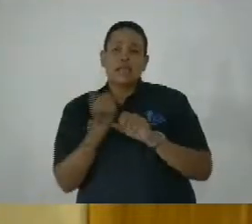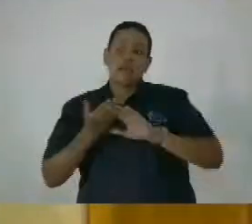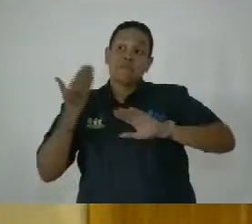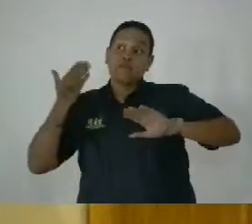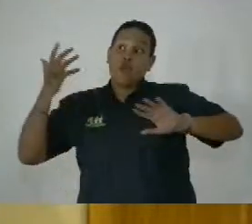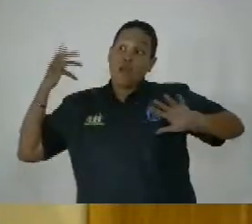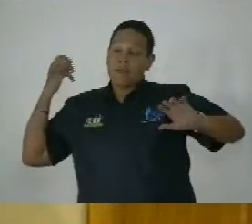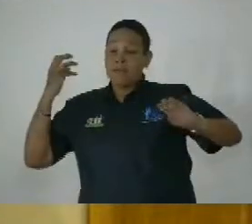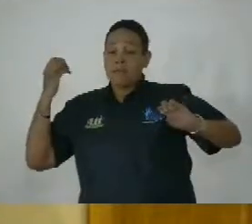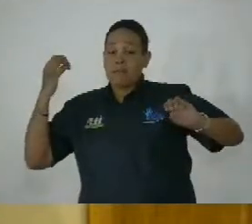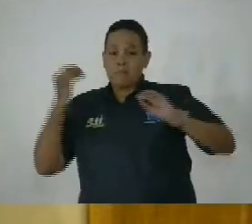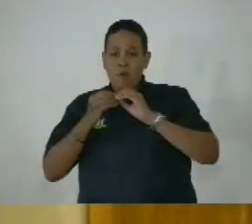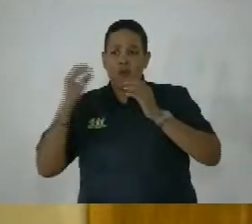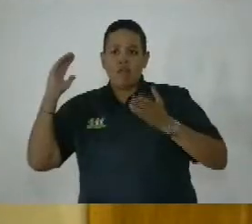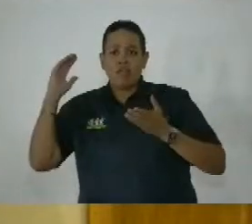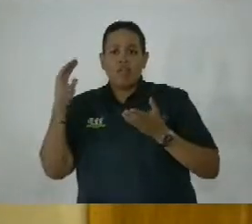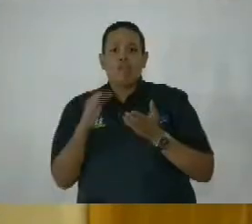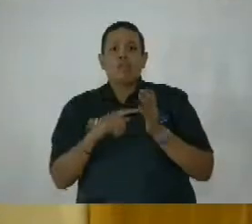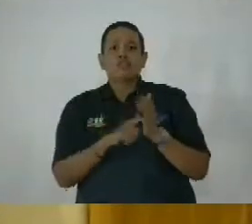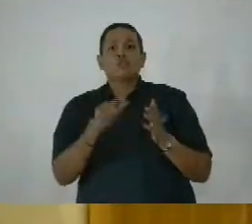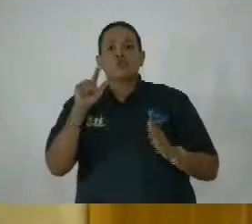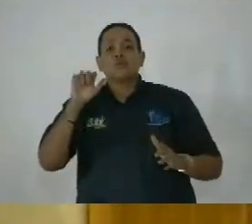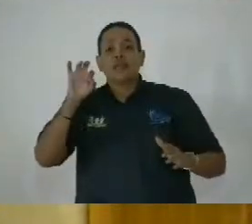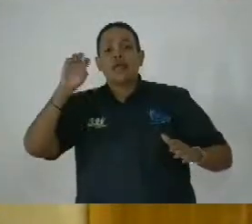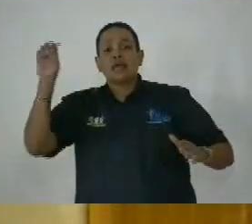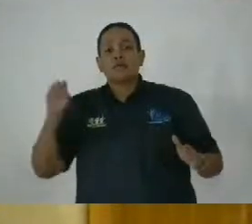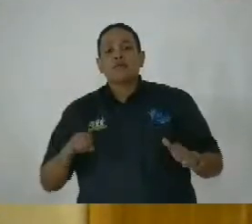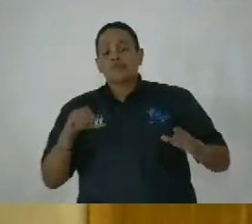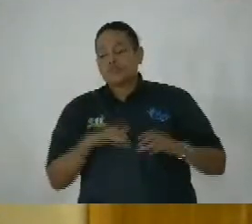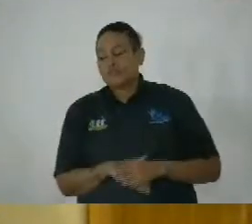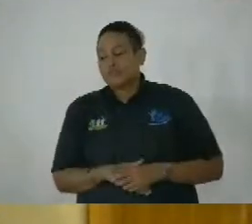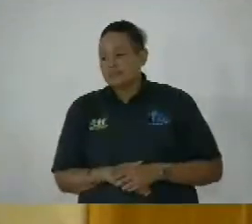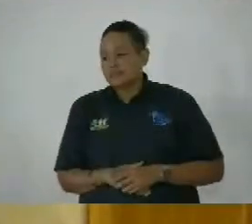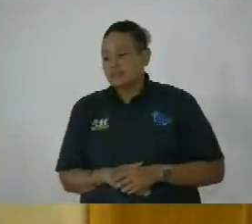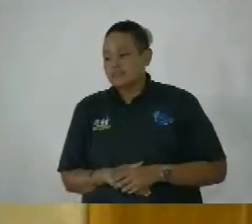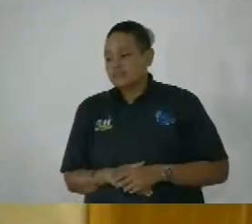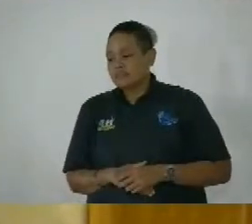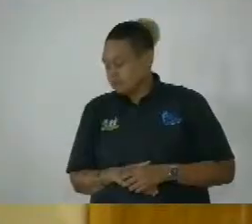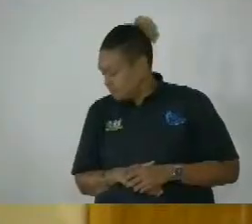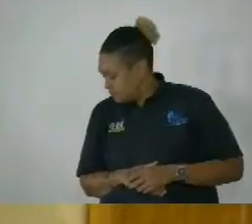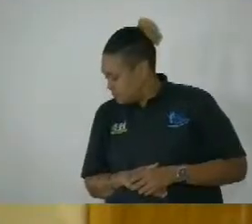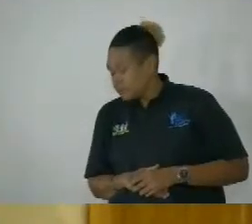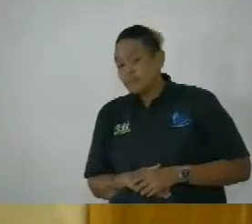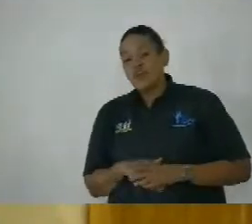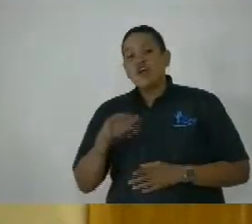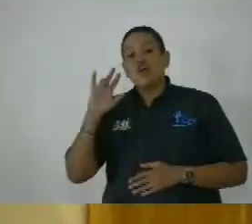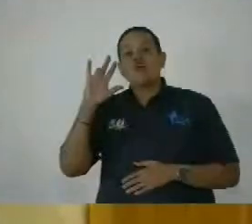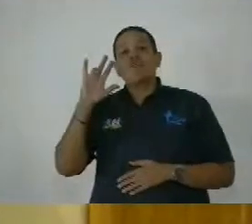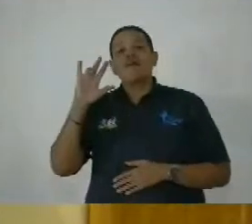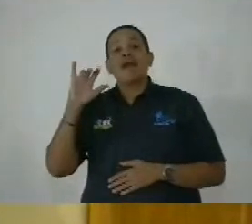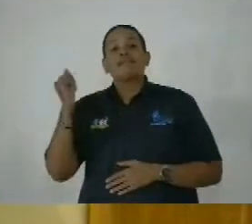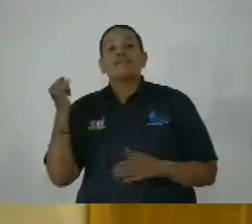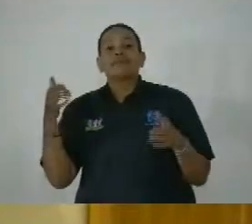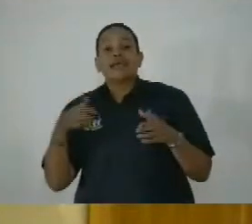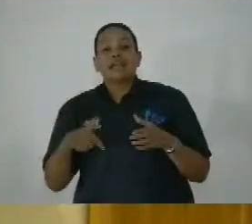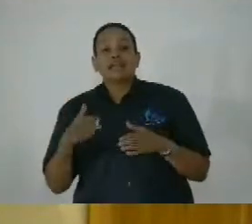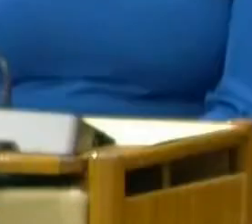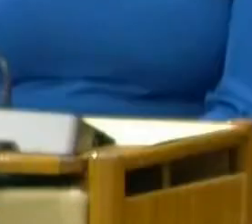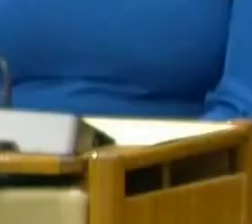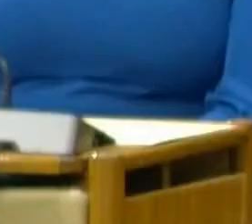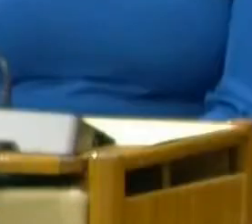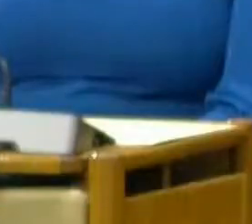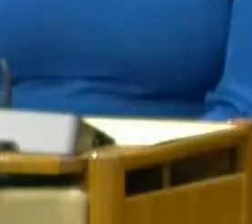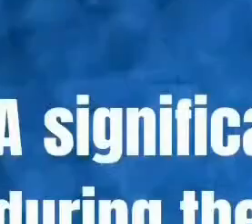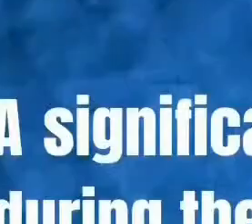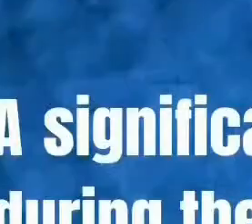more, reflecting a decrease of some 29% or 35% in this particular period. This downward trend